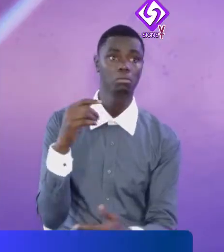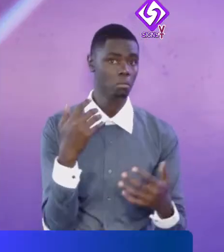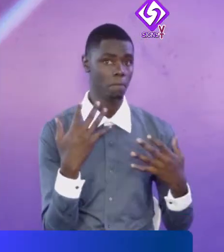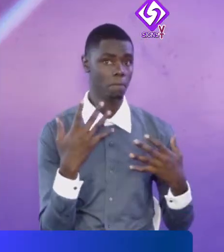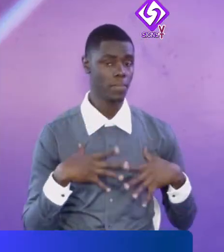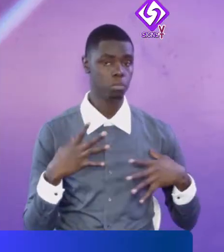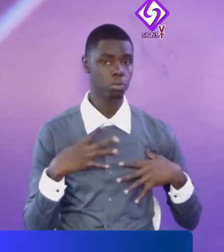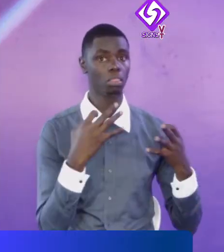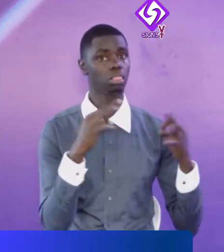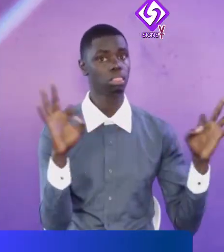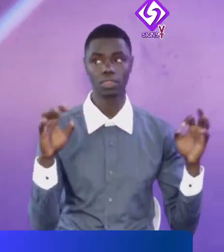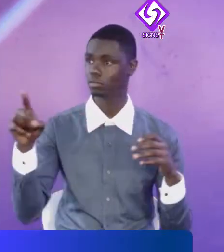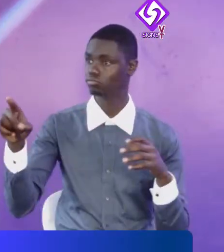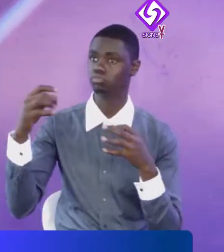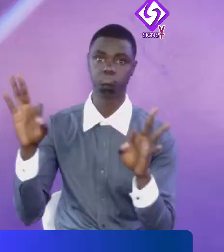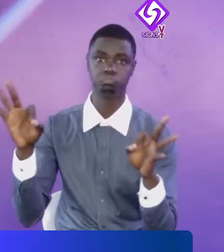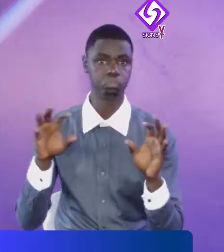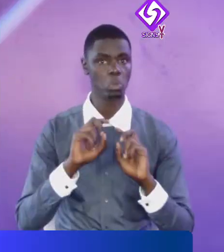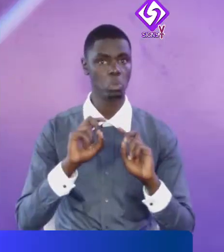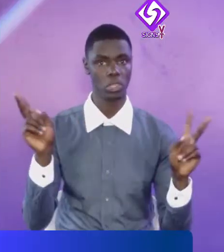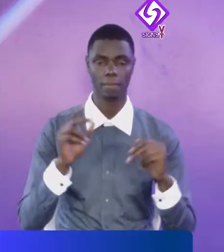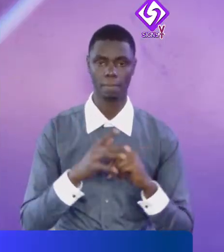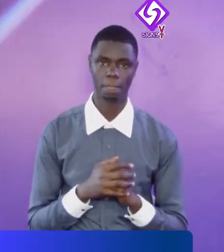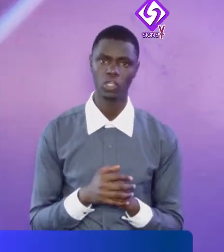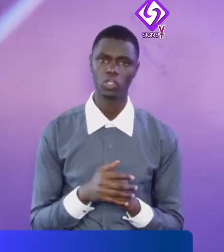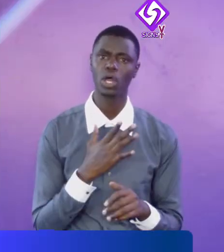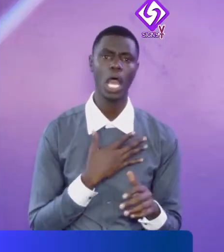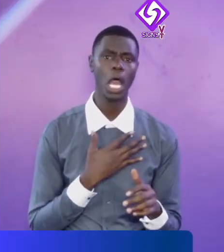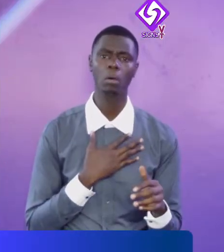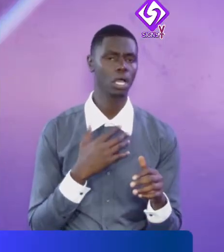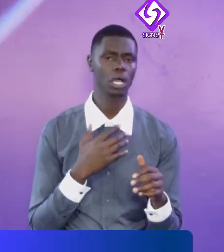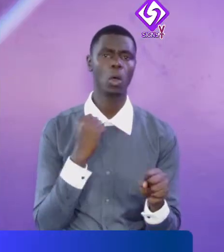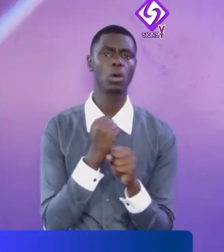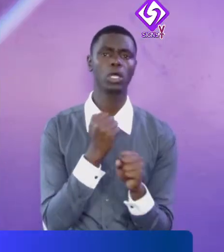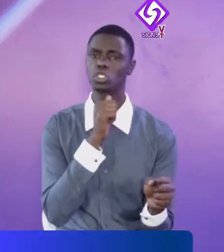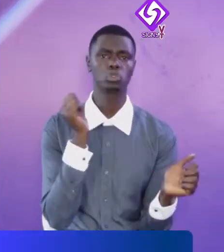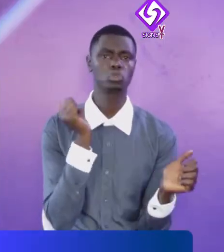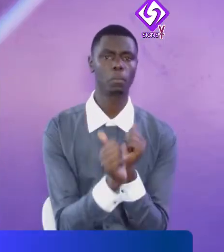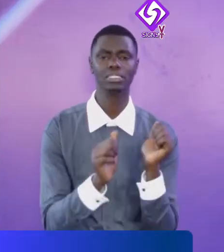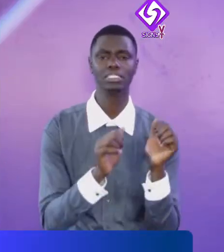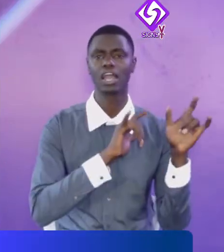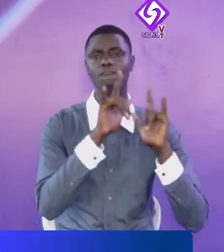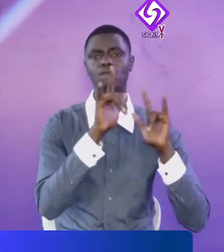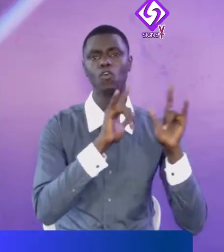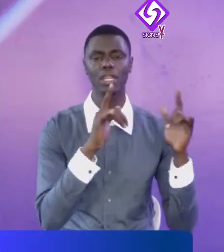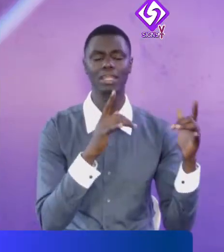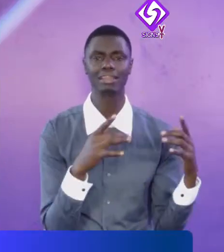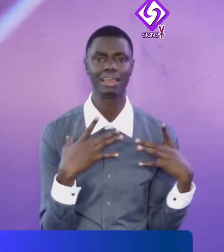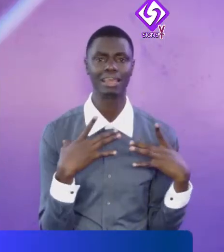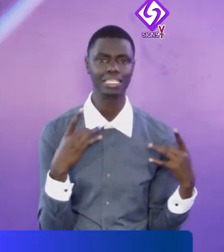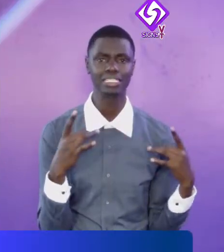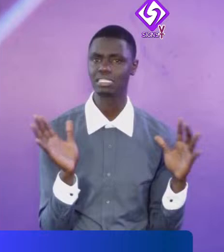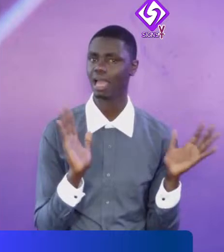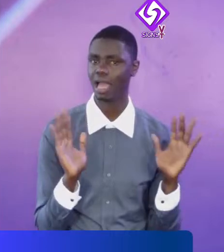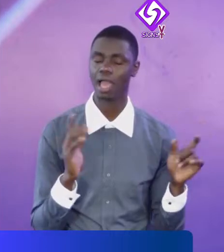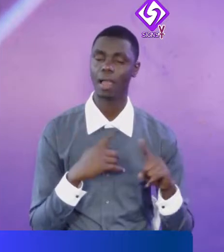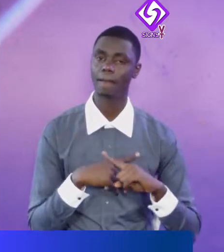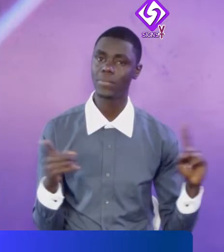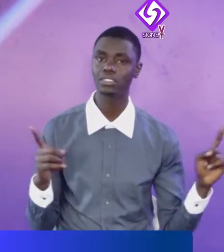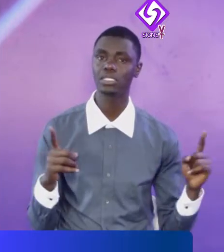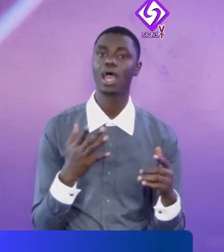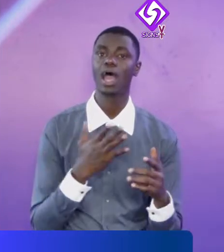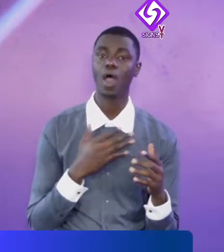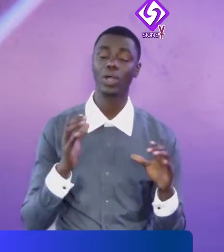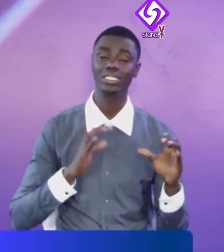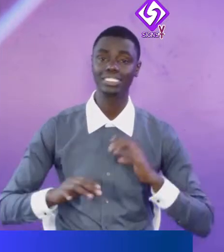and these guys were released. So it was okay. So our interest is not to punish a foreign citizen. Our interest is to release our citizen against dictatorship. Yeah.